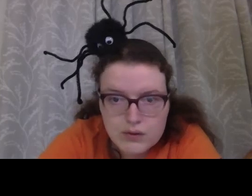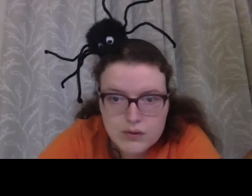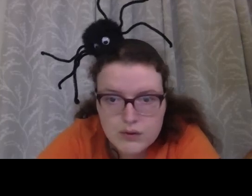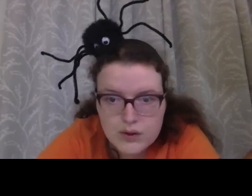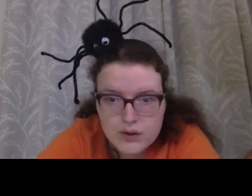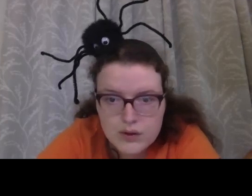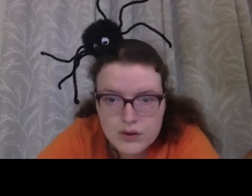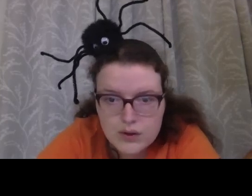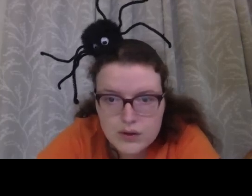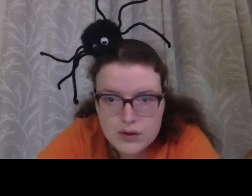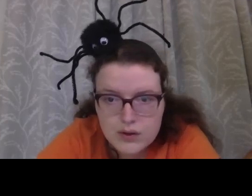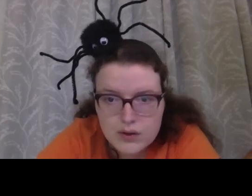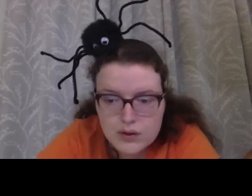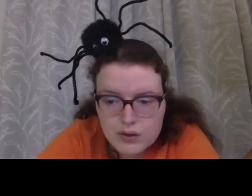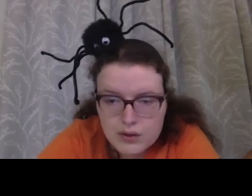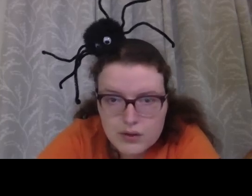So,